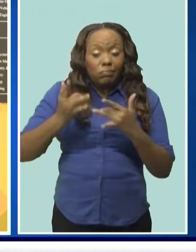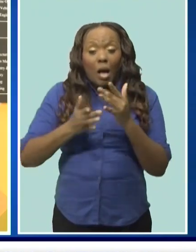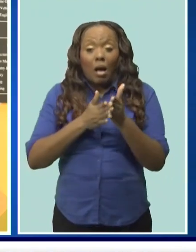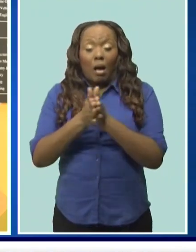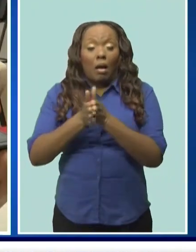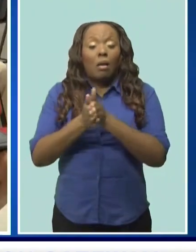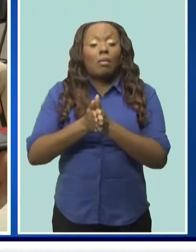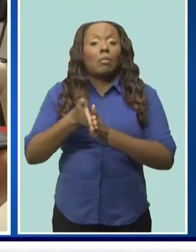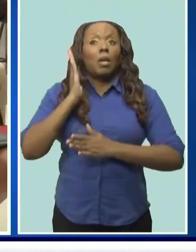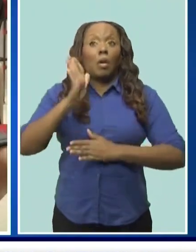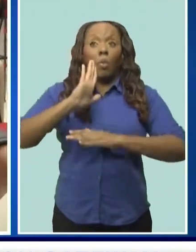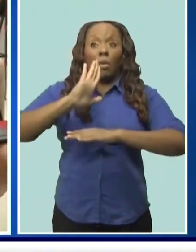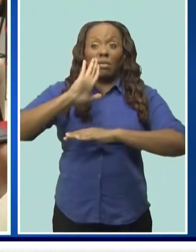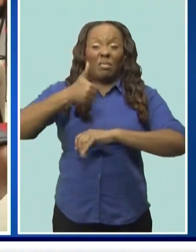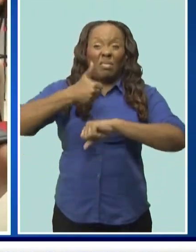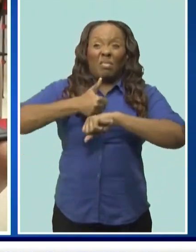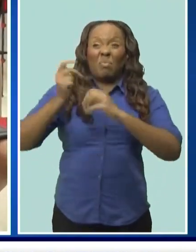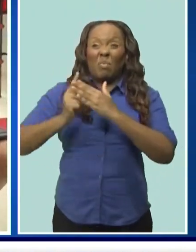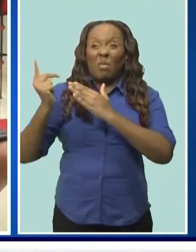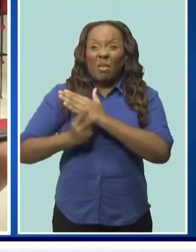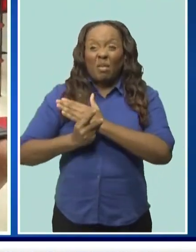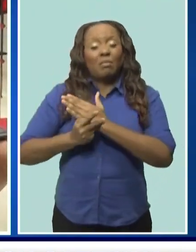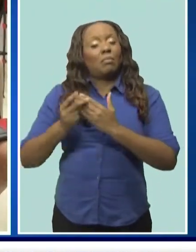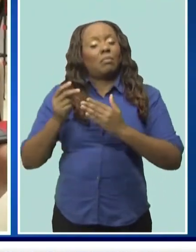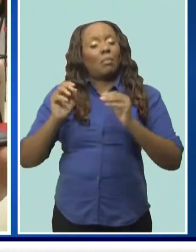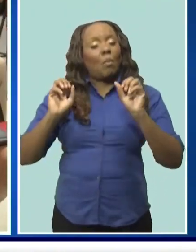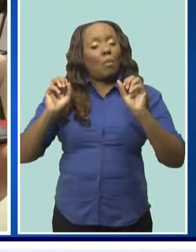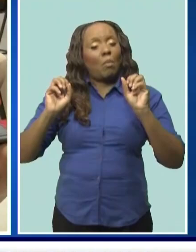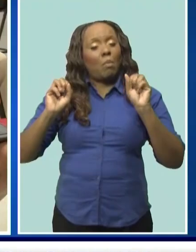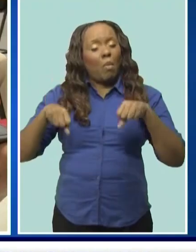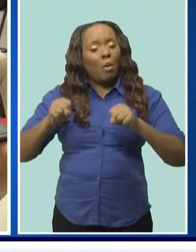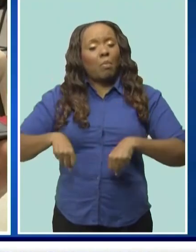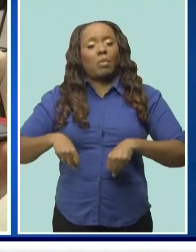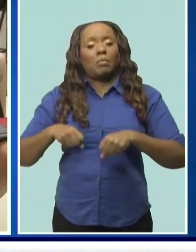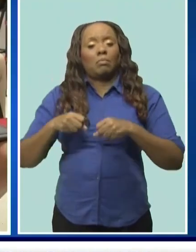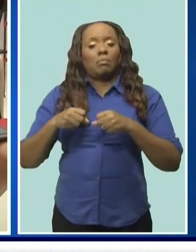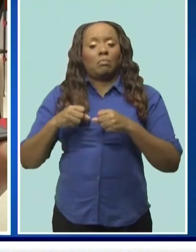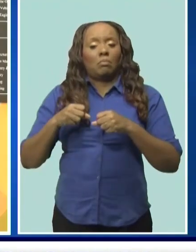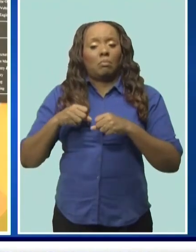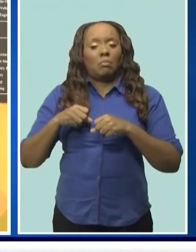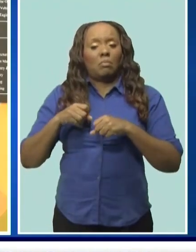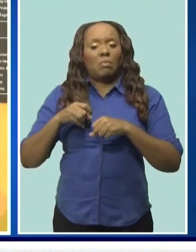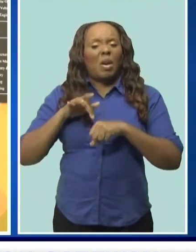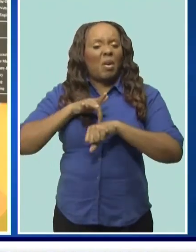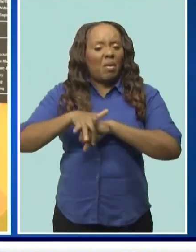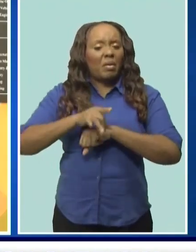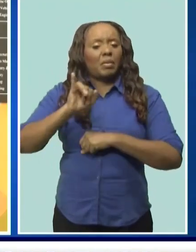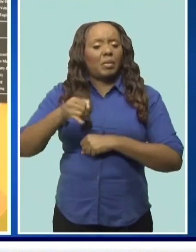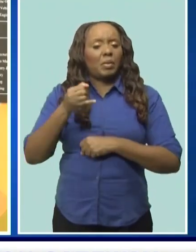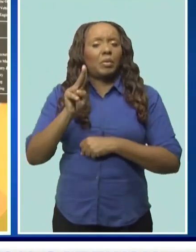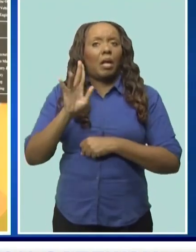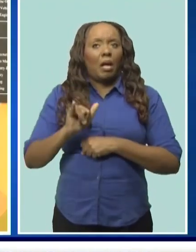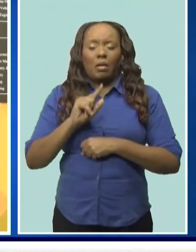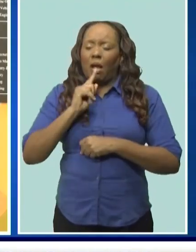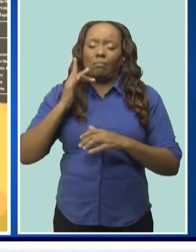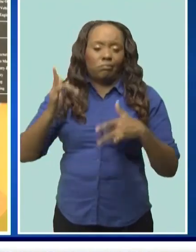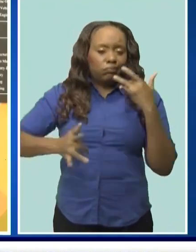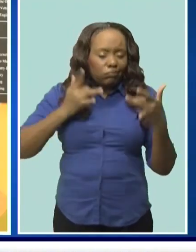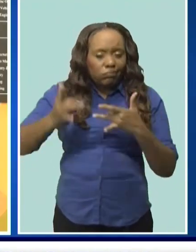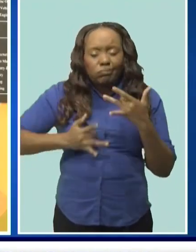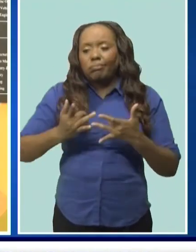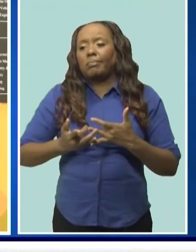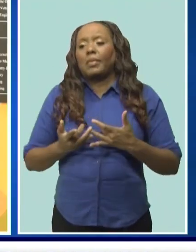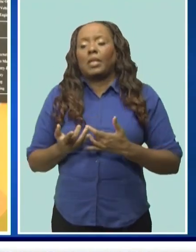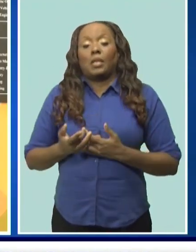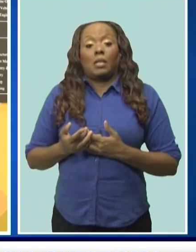to launch that in early July in terms of to start the training, and that's where the excitement comes in terms of what the Deputy